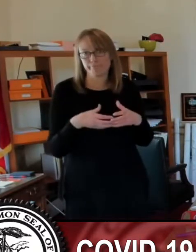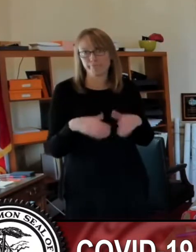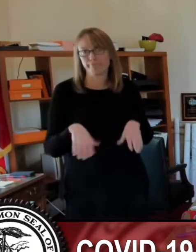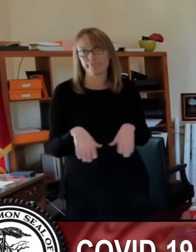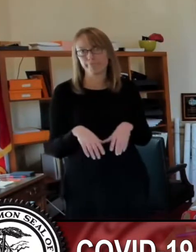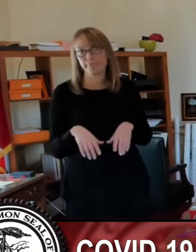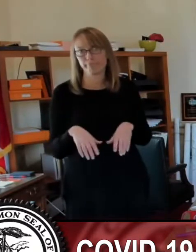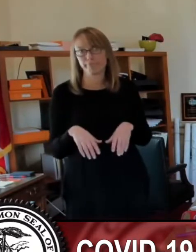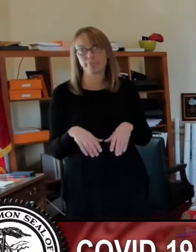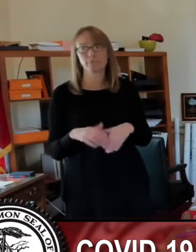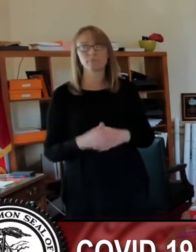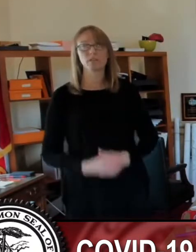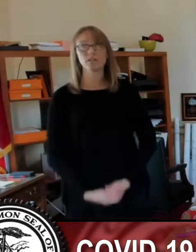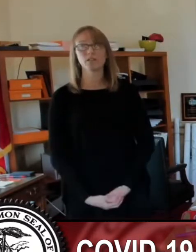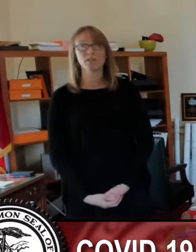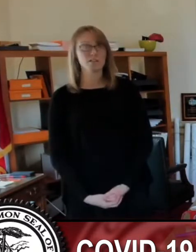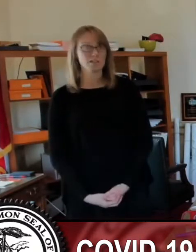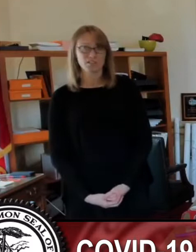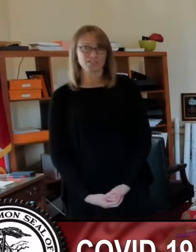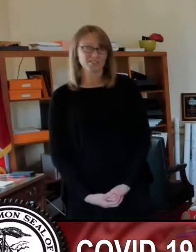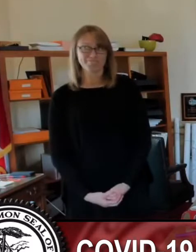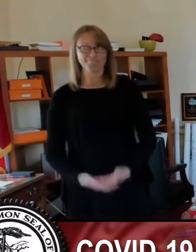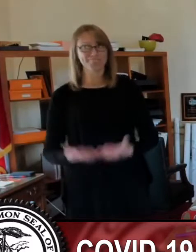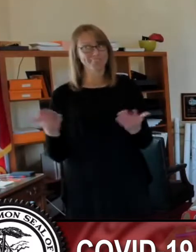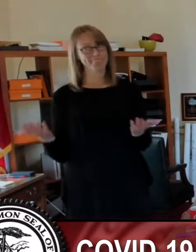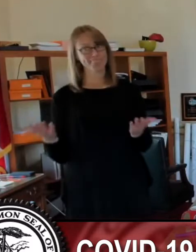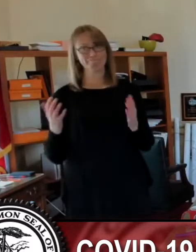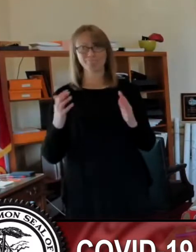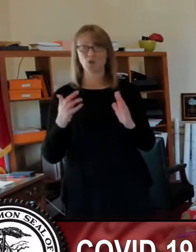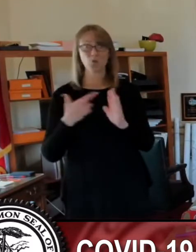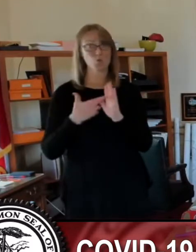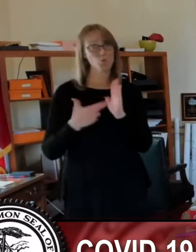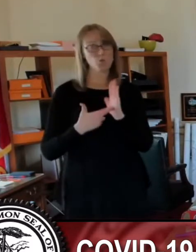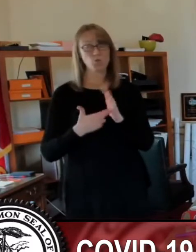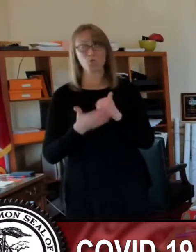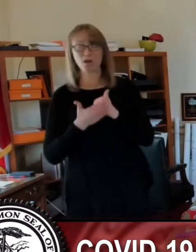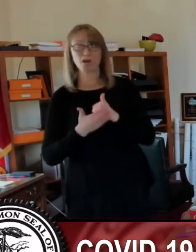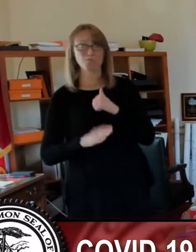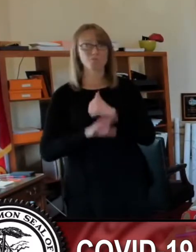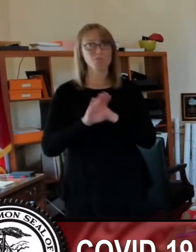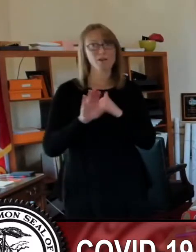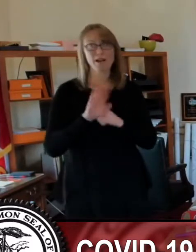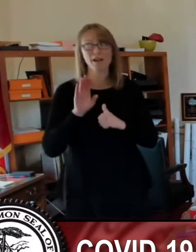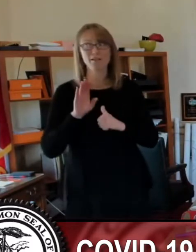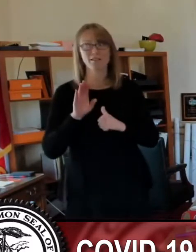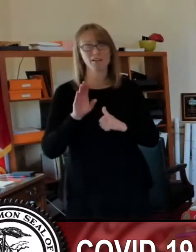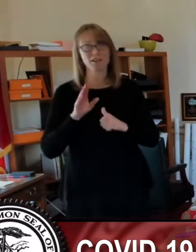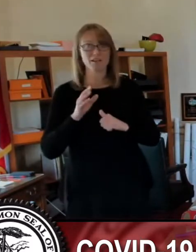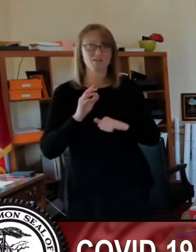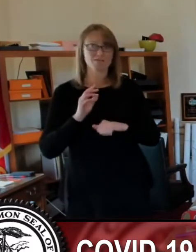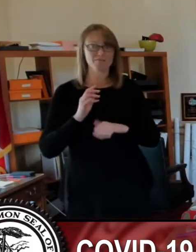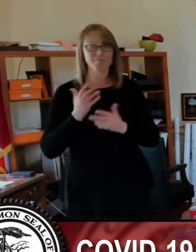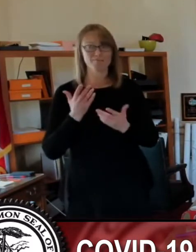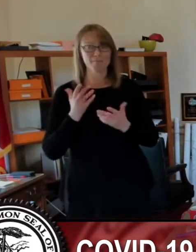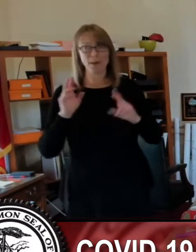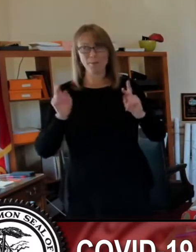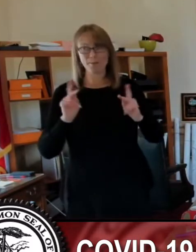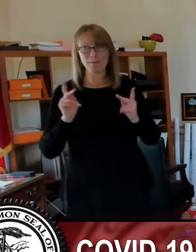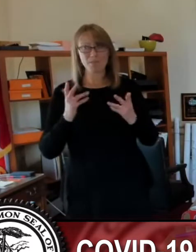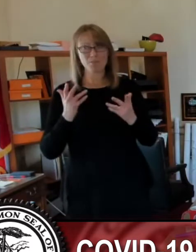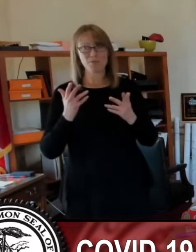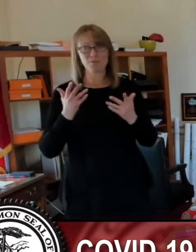there's no rule that we can put in place that can keep people from getting together with their neighbors at their house or in their